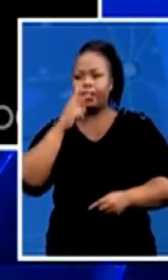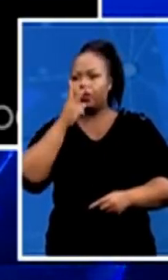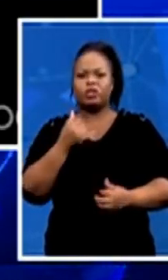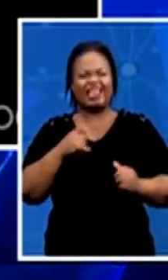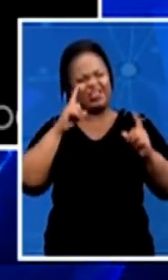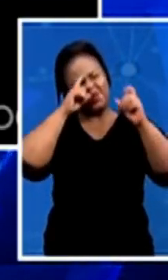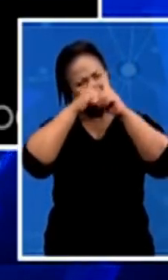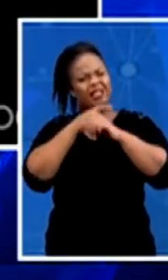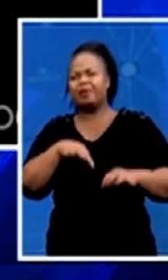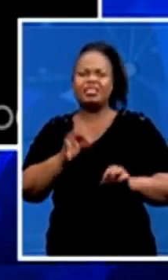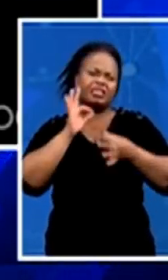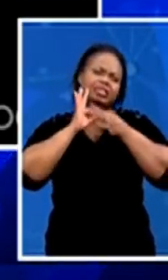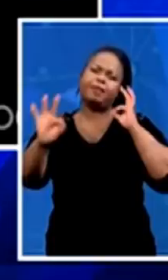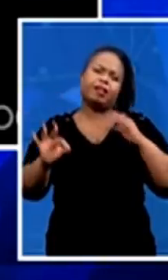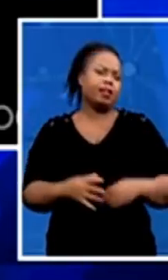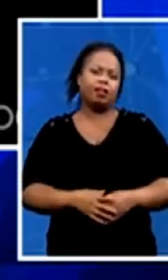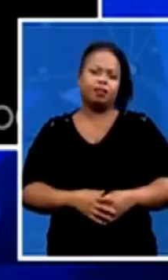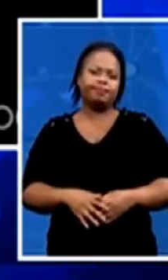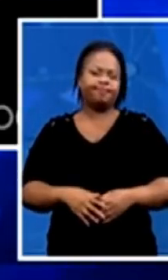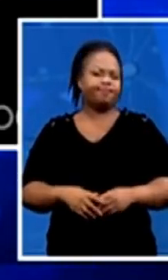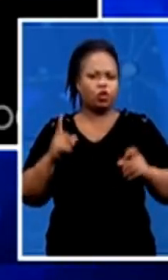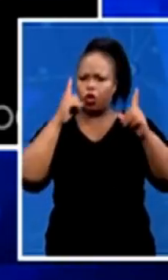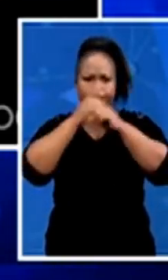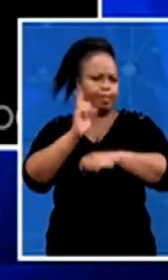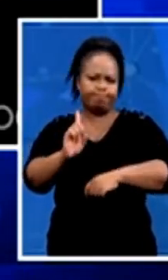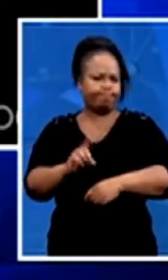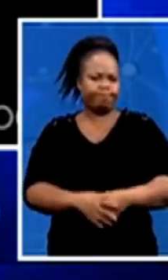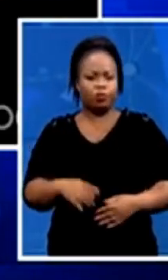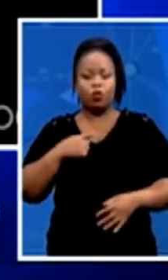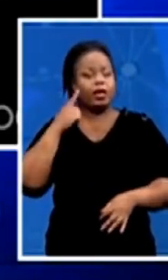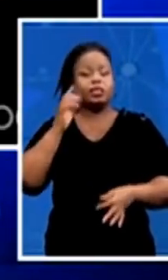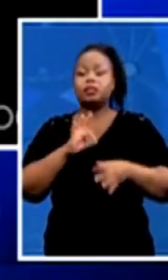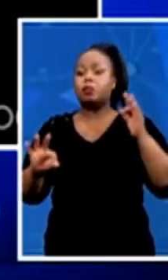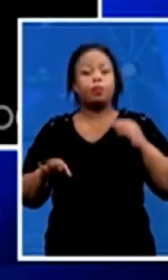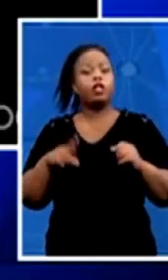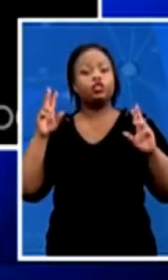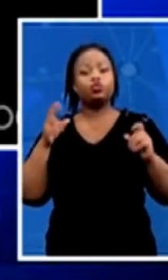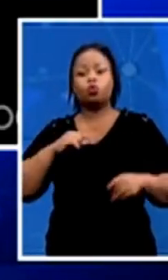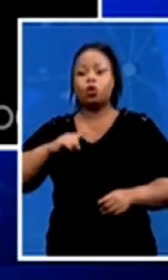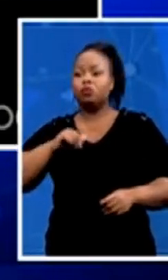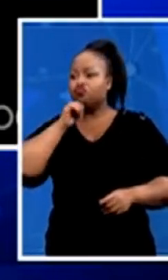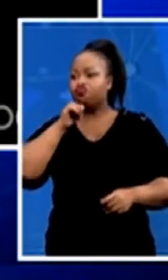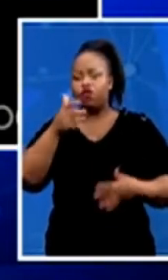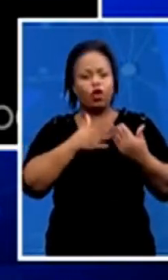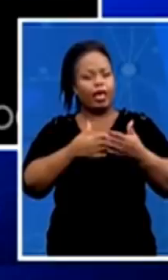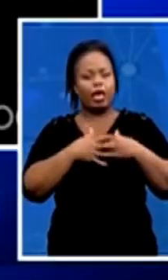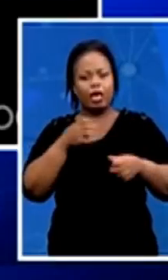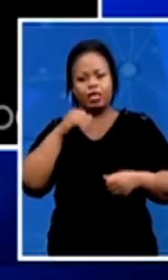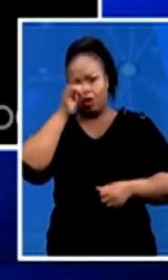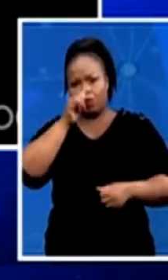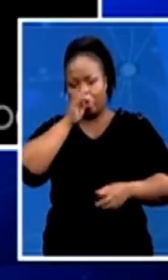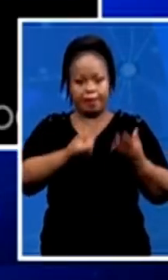It is a simple matter of whether in a crime of whatever description, the